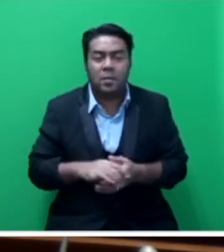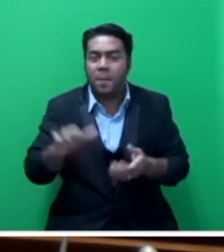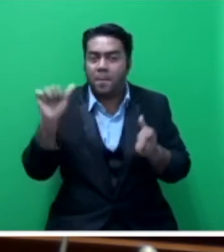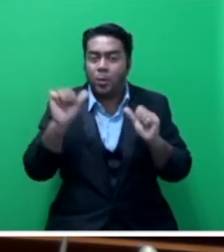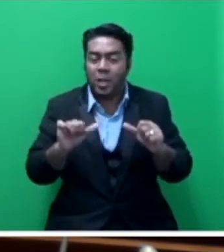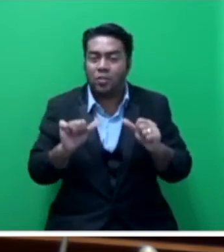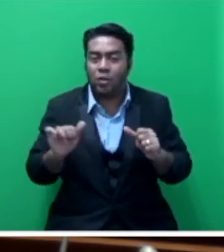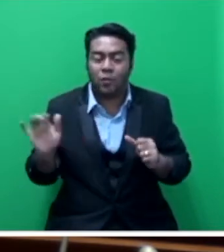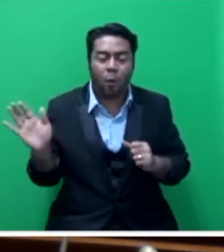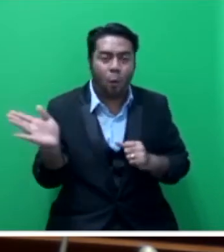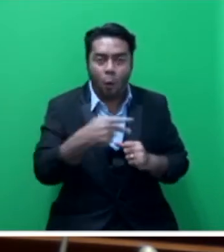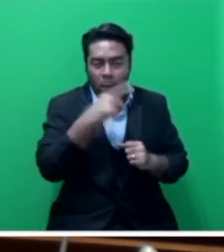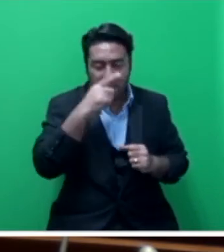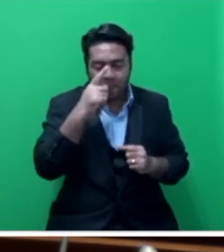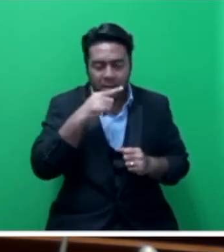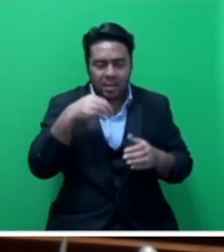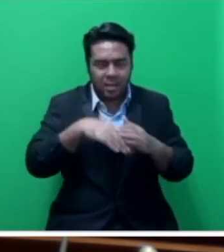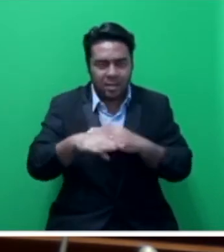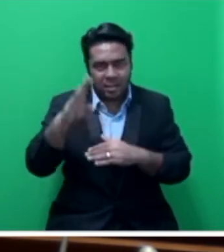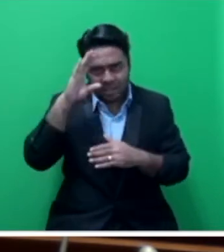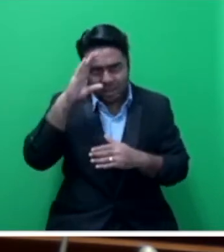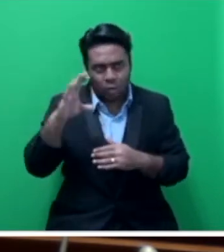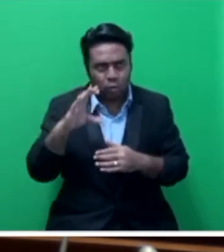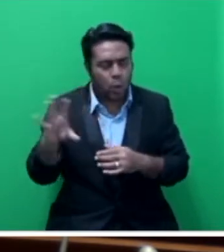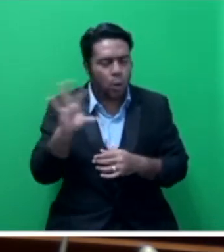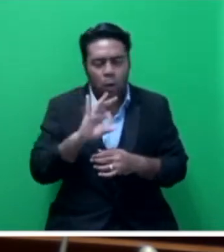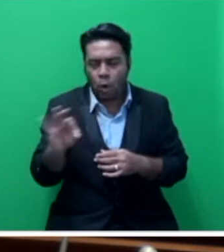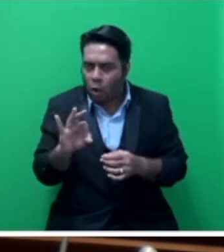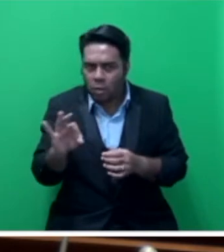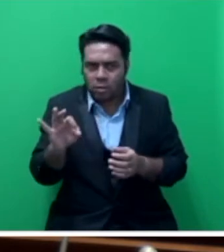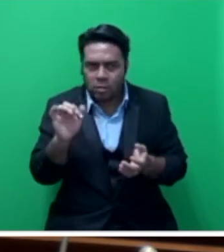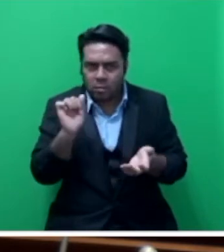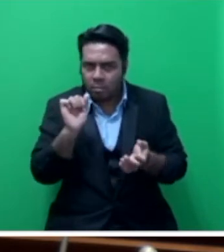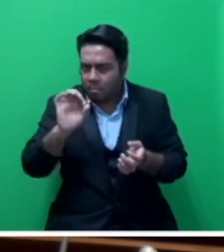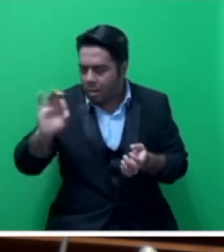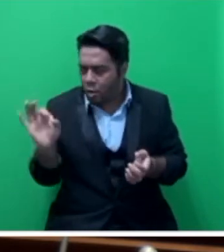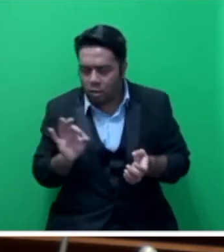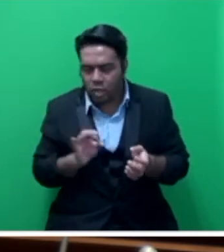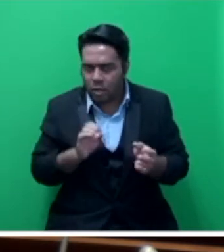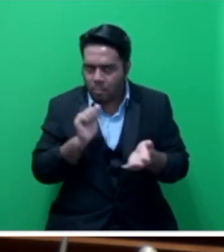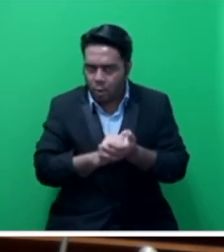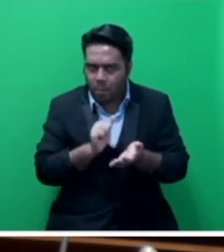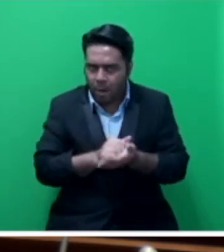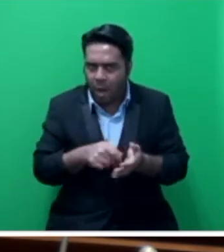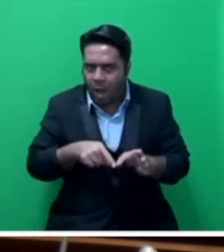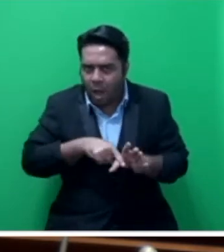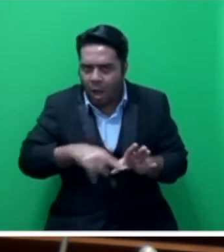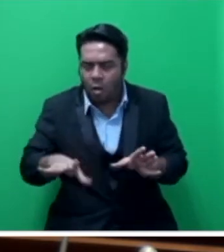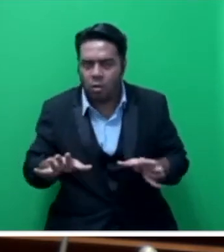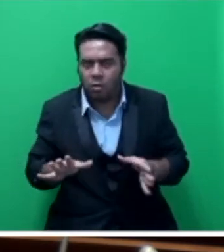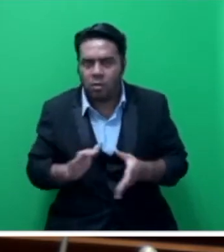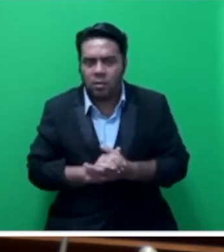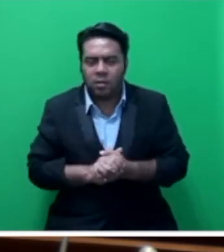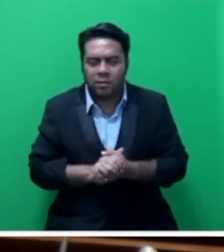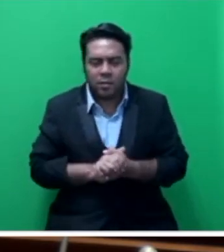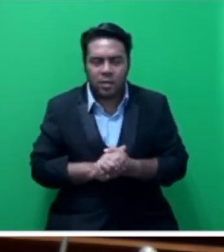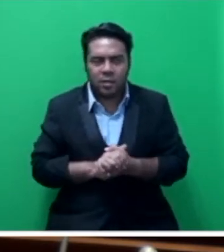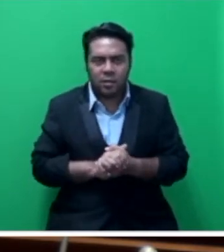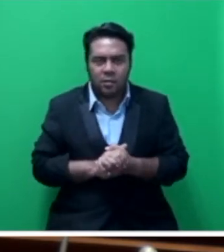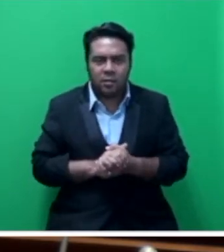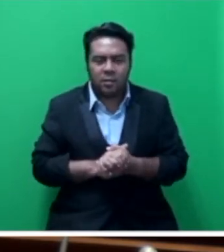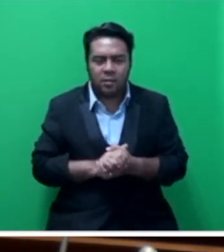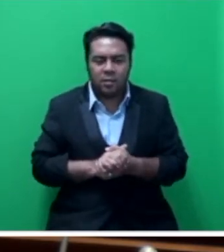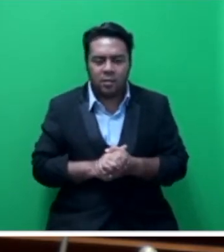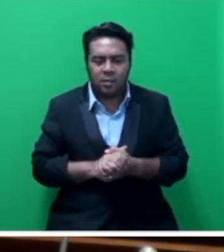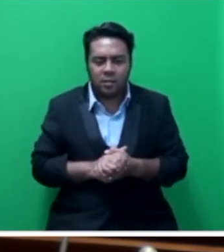citizen in this country. And we are not out of the woods, sir. So these requests that come for curfews to be lifted,